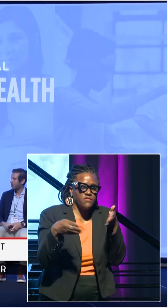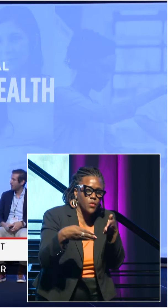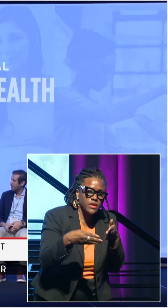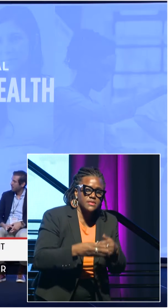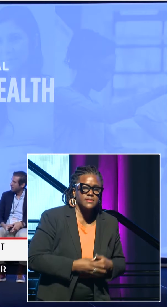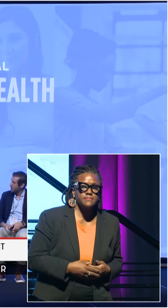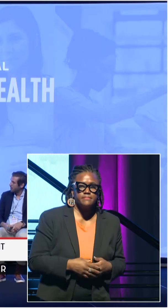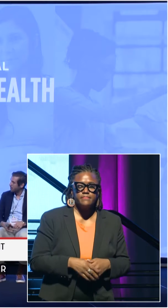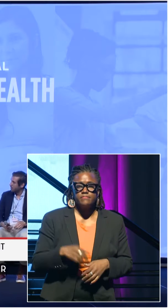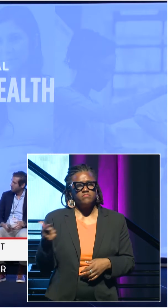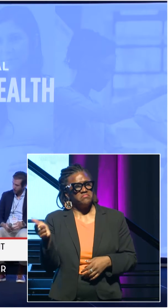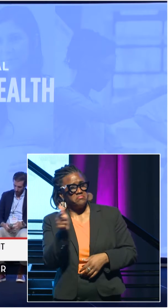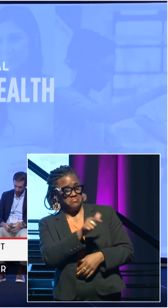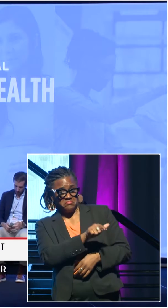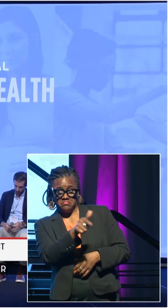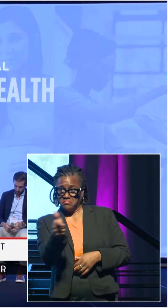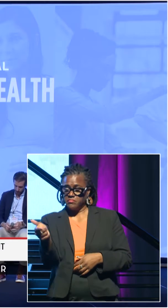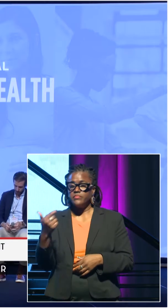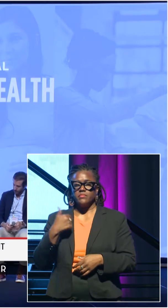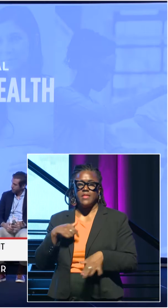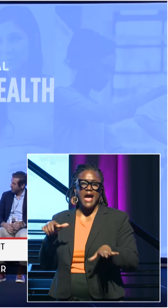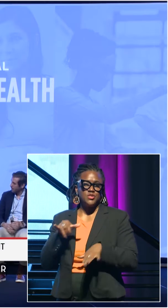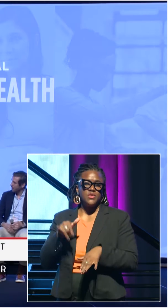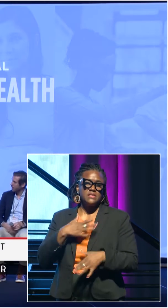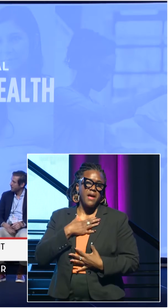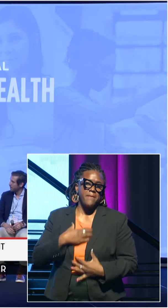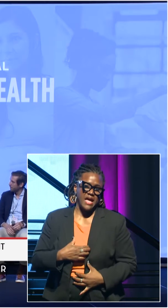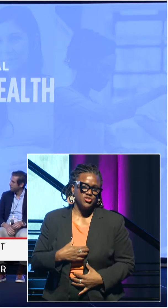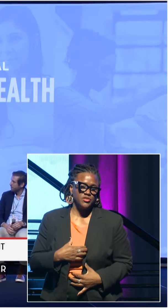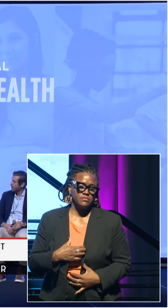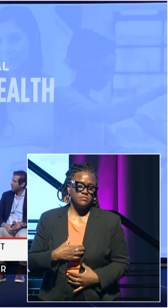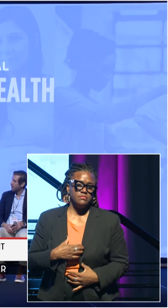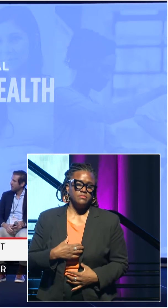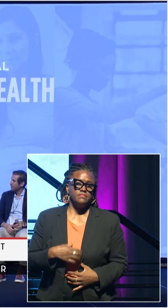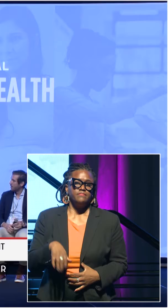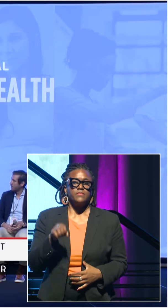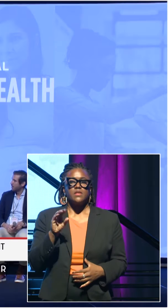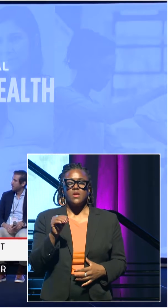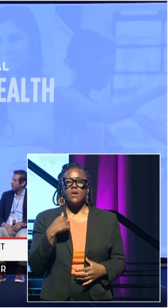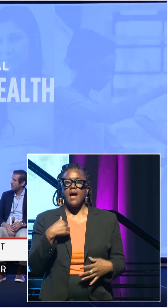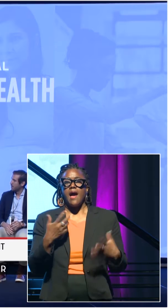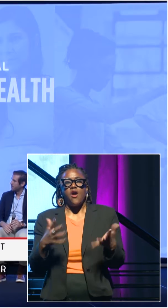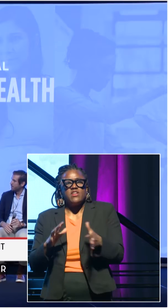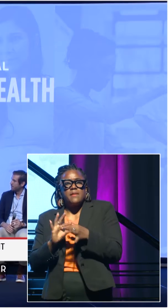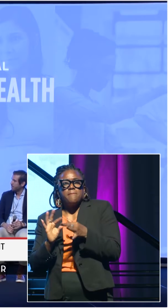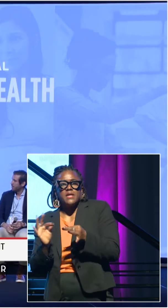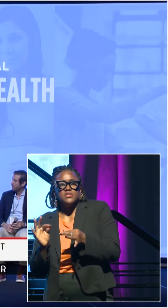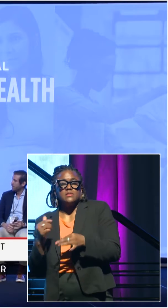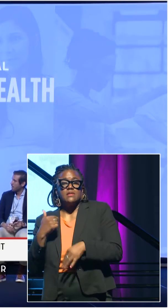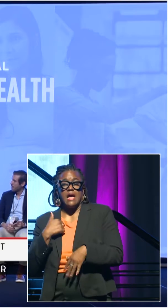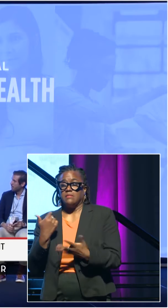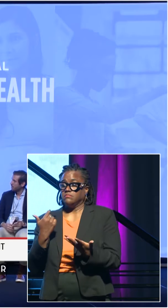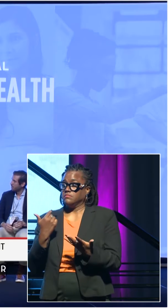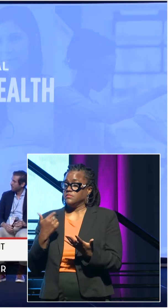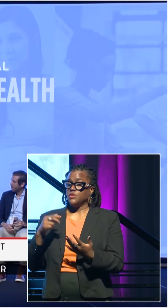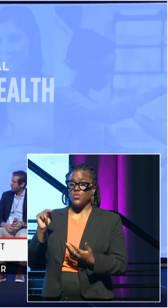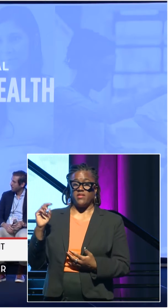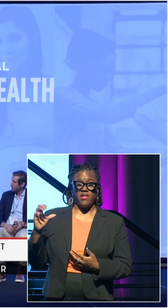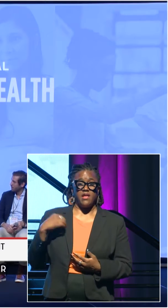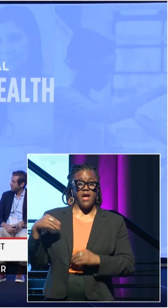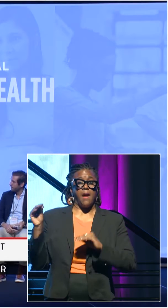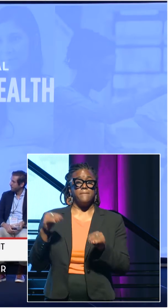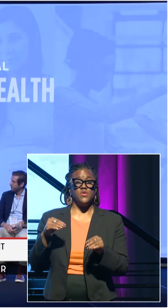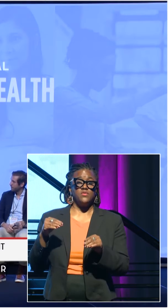I'll answer that because I do this because it's my passion, right? So, as I mentioned before, I'm from a small town, Eden, North Carolina, and I moved